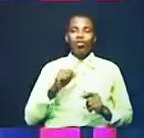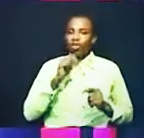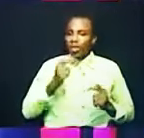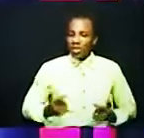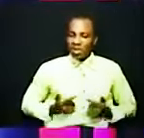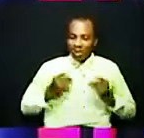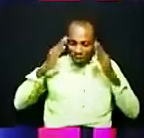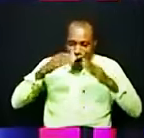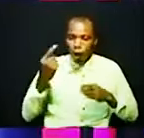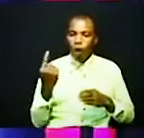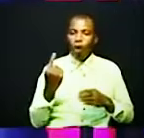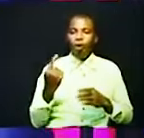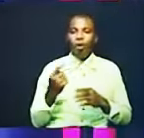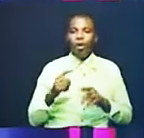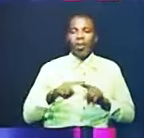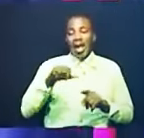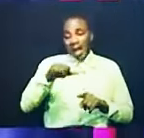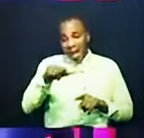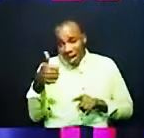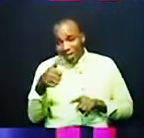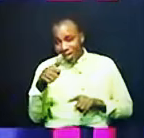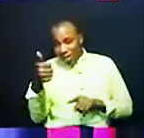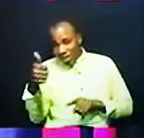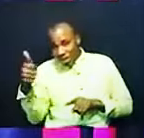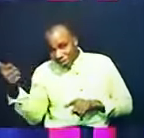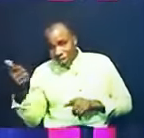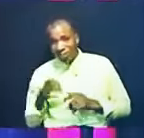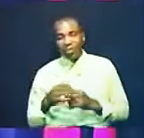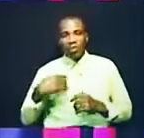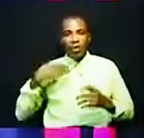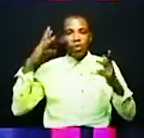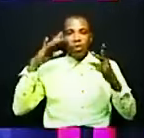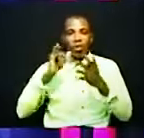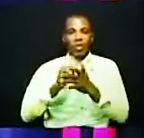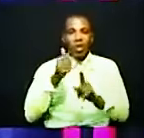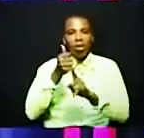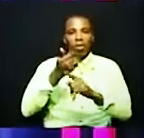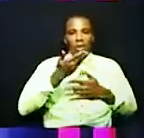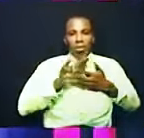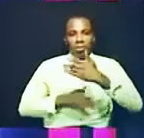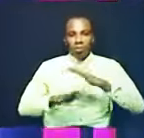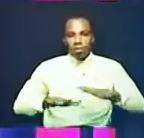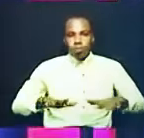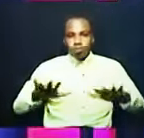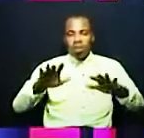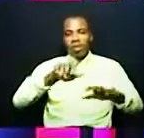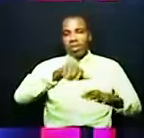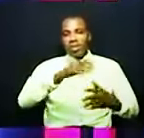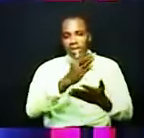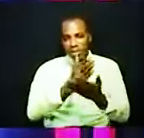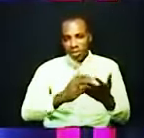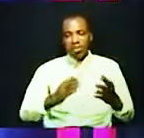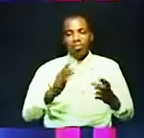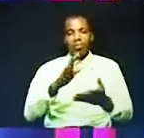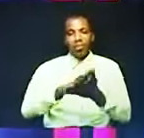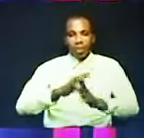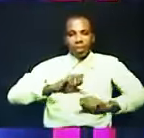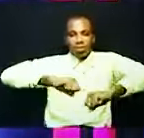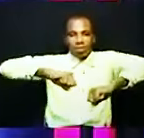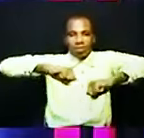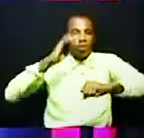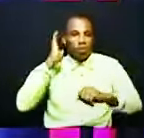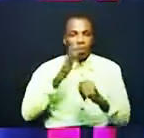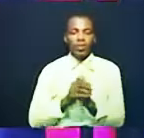so would do ye ewa brabum ye hun se do duana and I'm quite so ba bea basu body amao. But the foundation